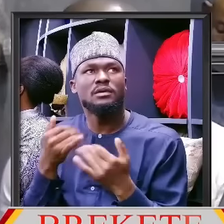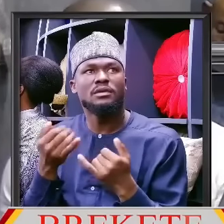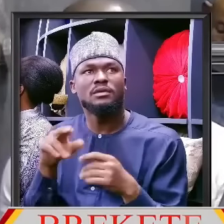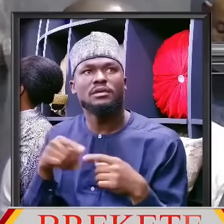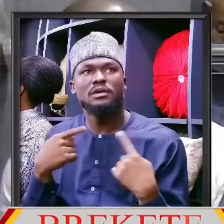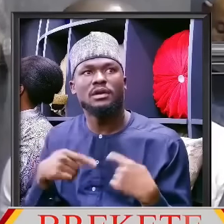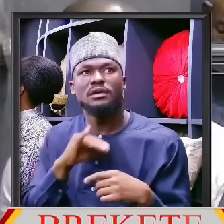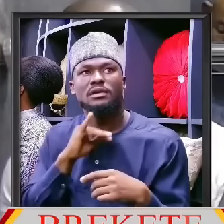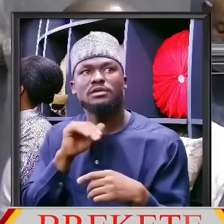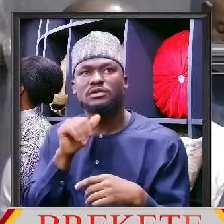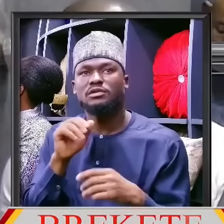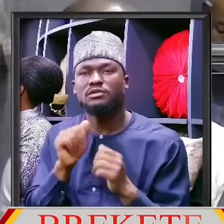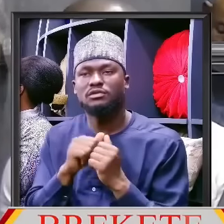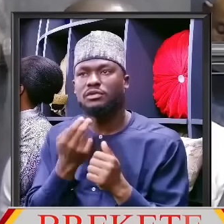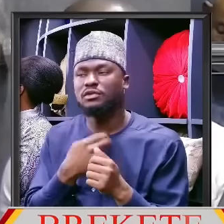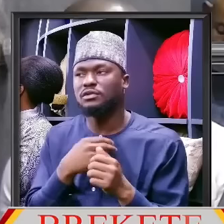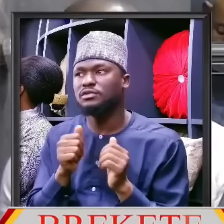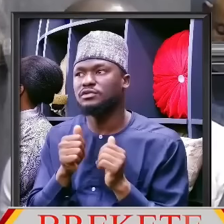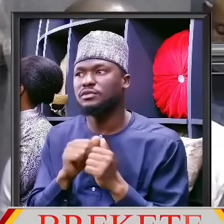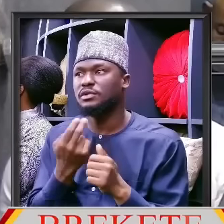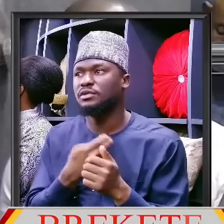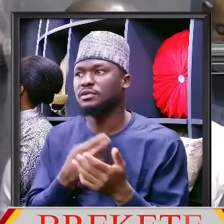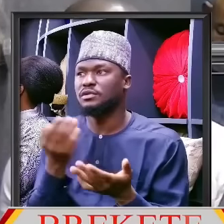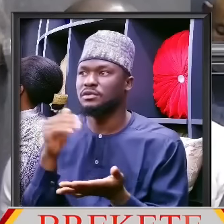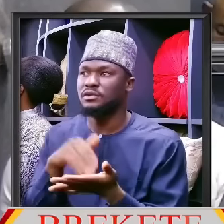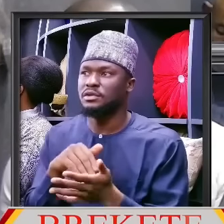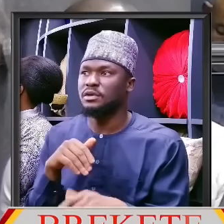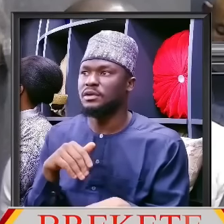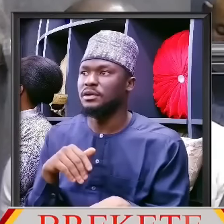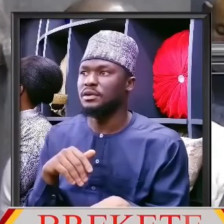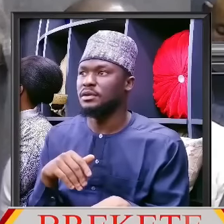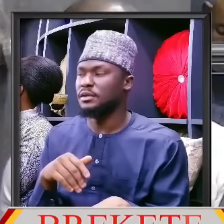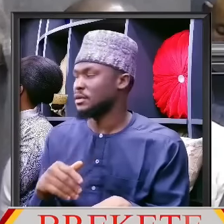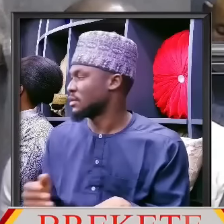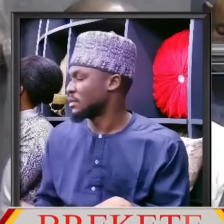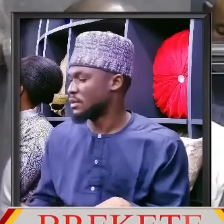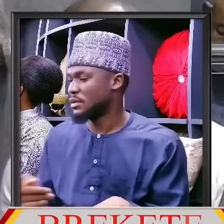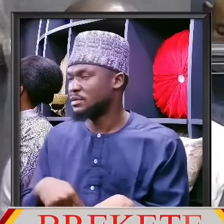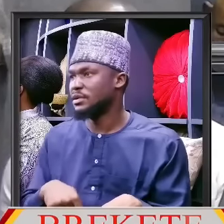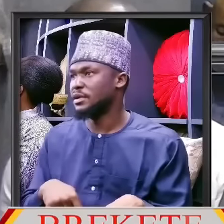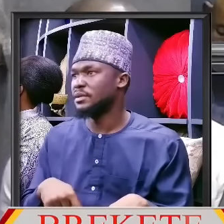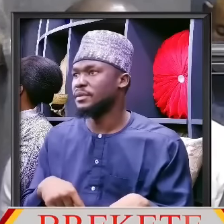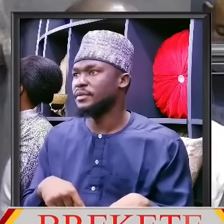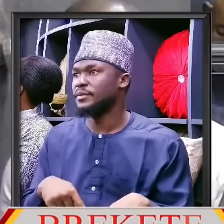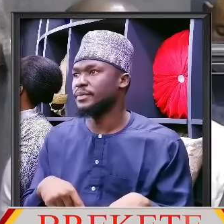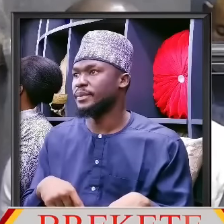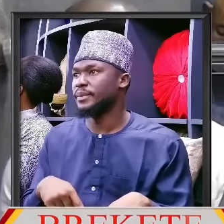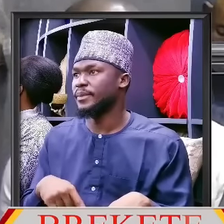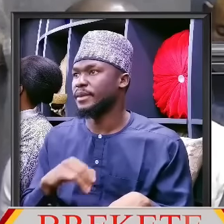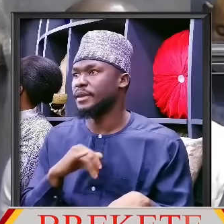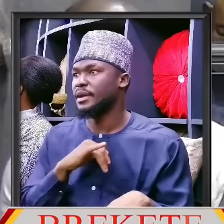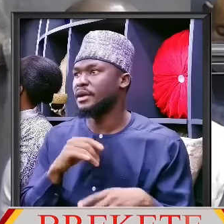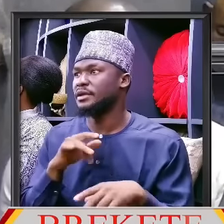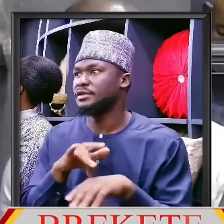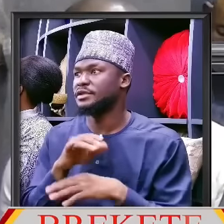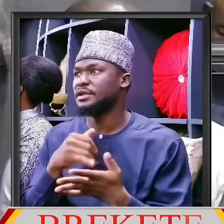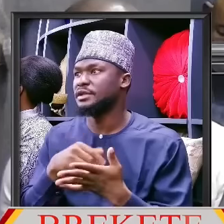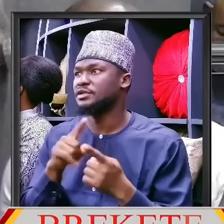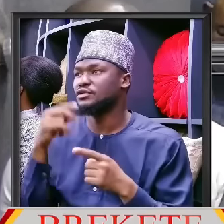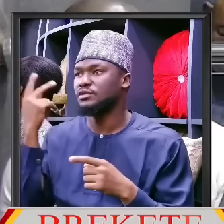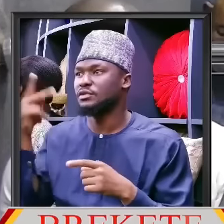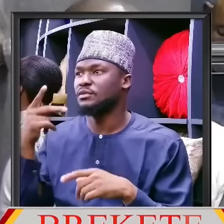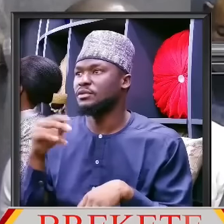won't be with us again, we won't make the two transfer. As we go and see that letter now, I don't send them to the provost. Now,